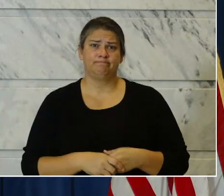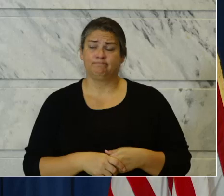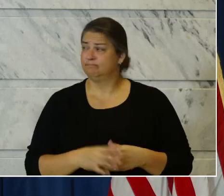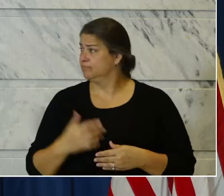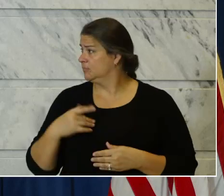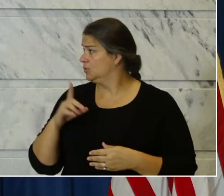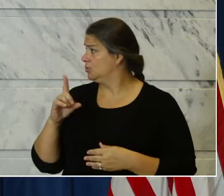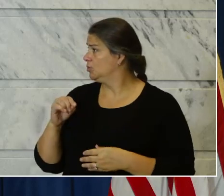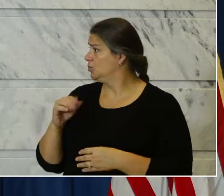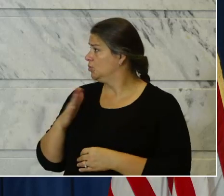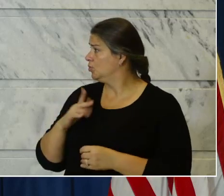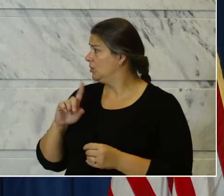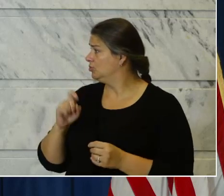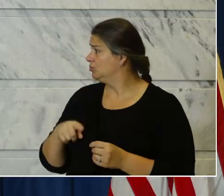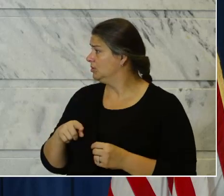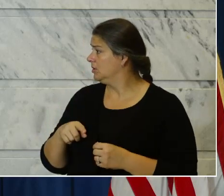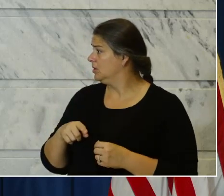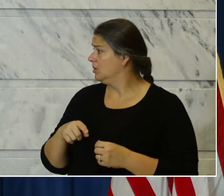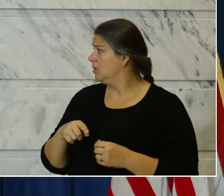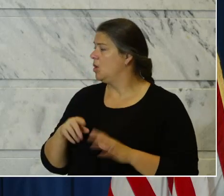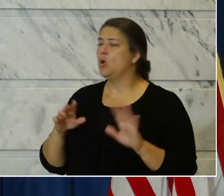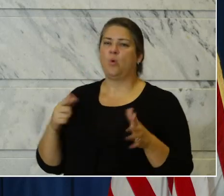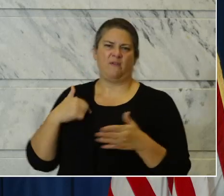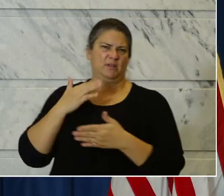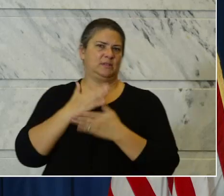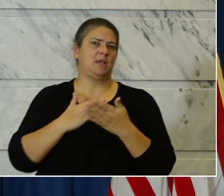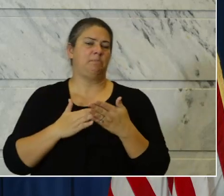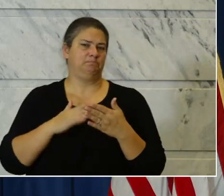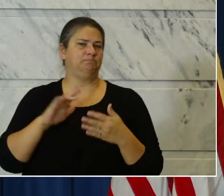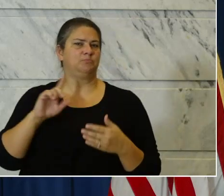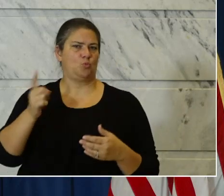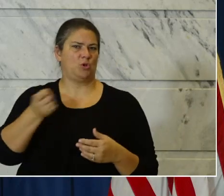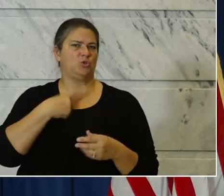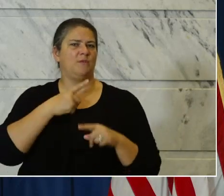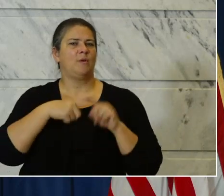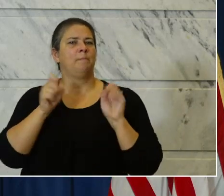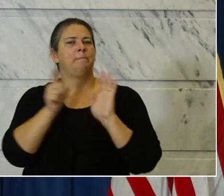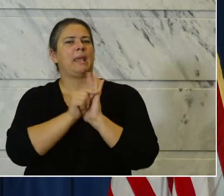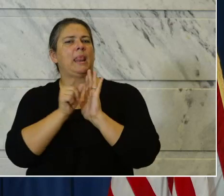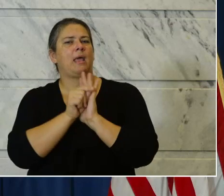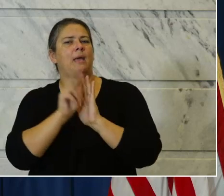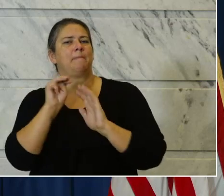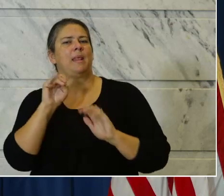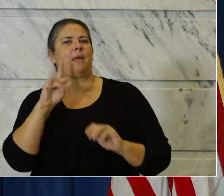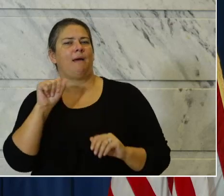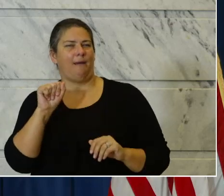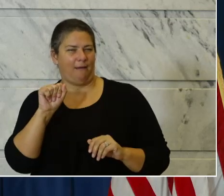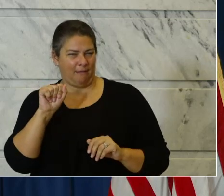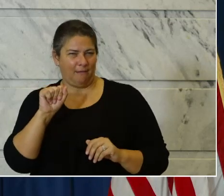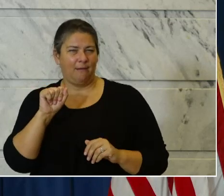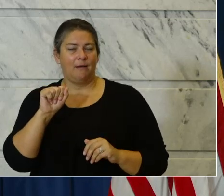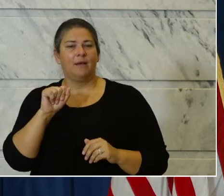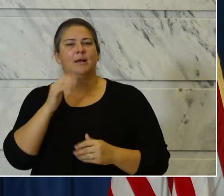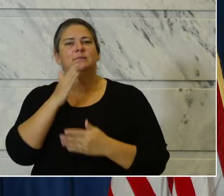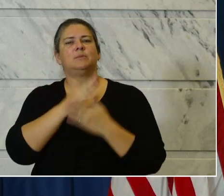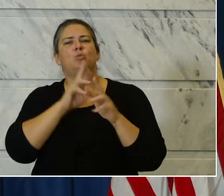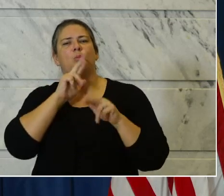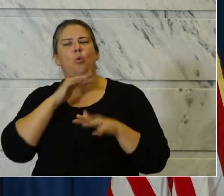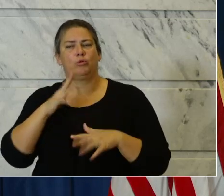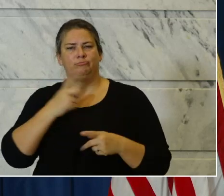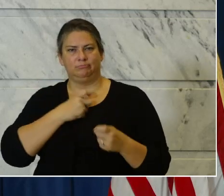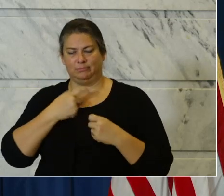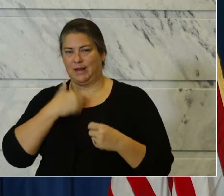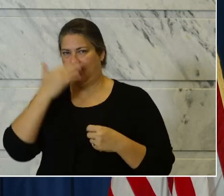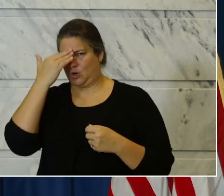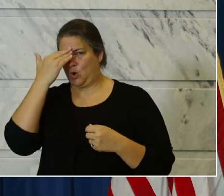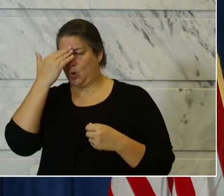ahead and do the questions we had? We had gotten some submitted questions from the media, so on UI, I'm going to go ahead and briefly address those. I know this has